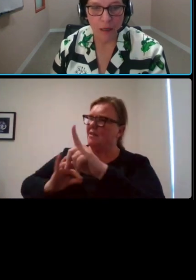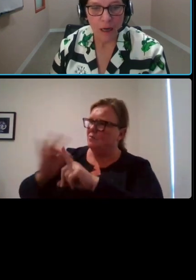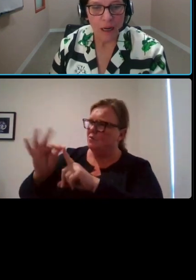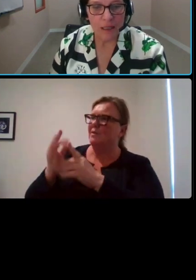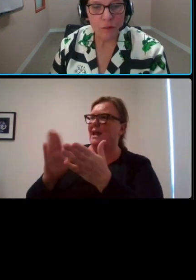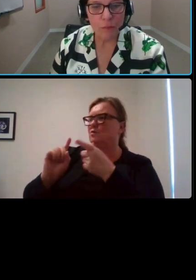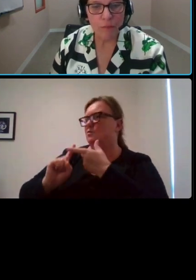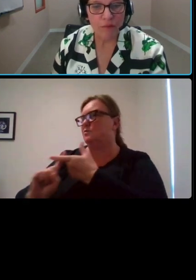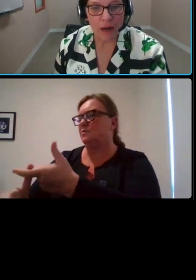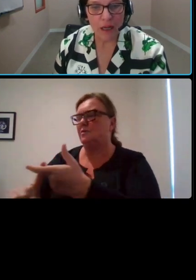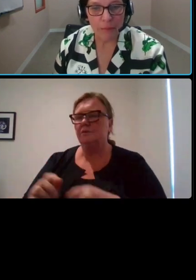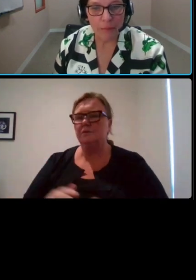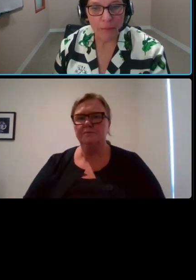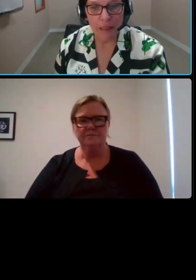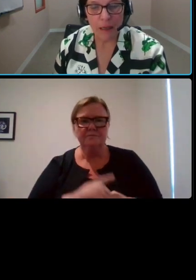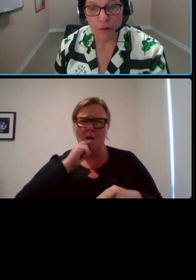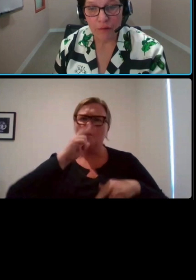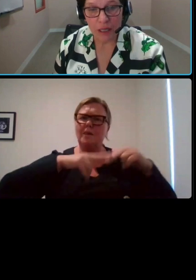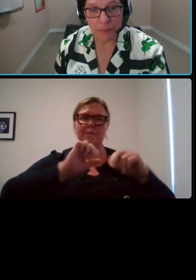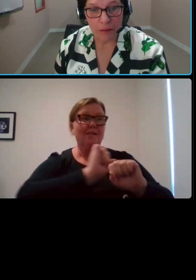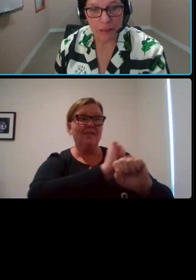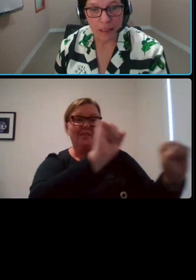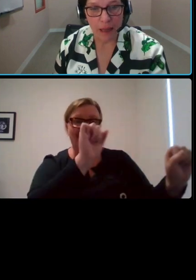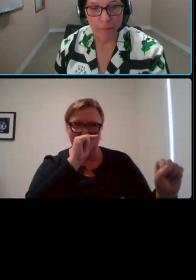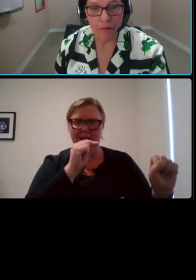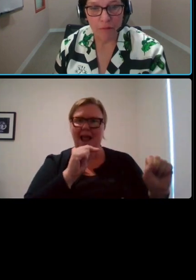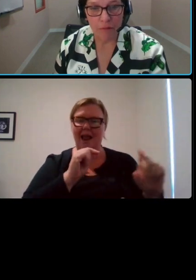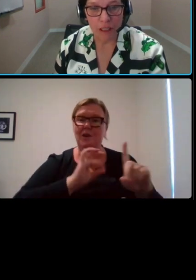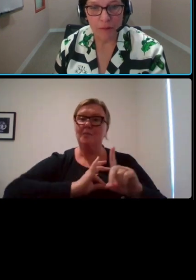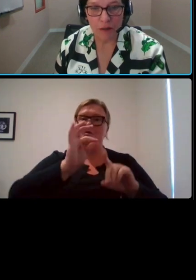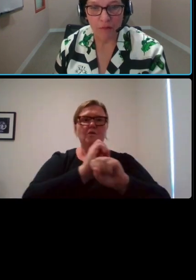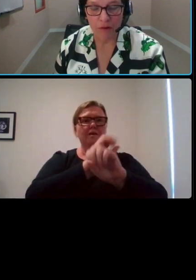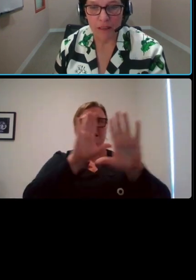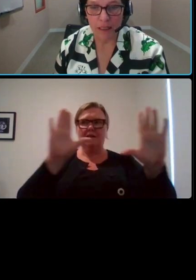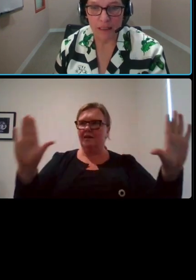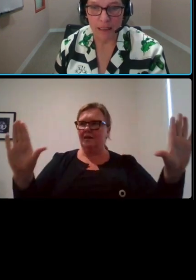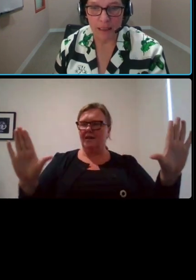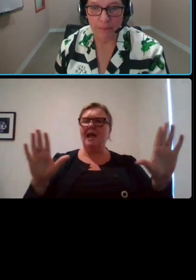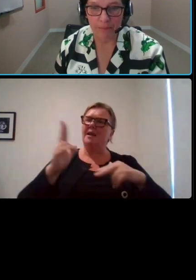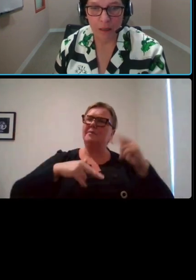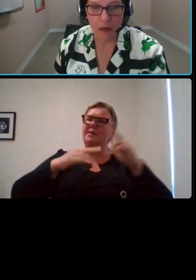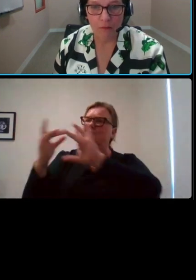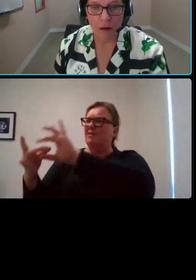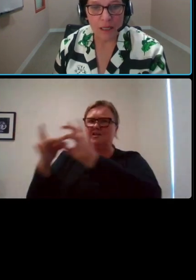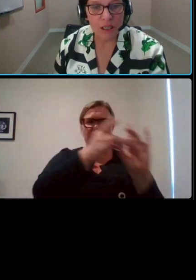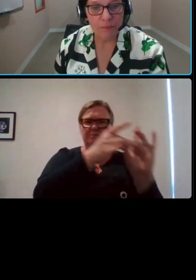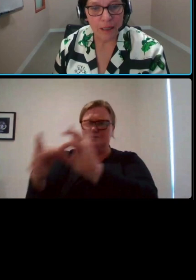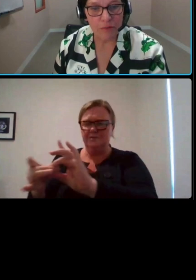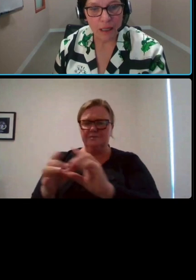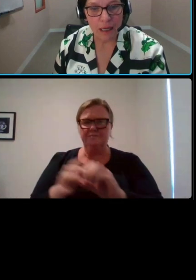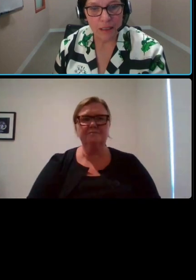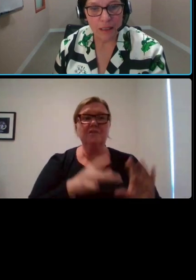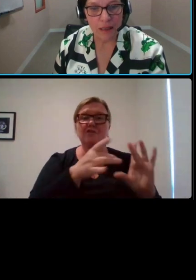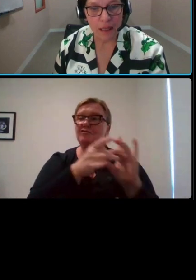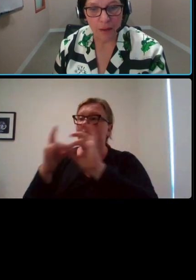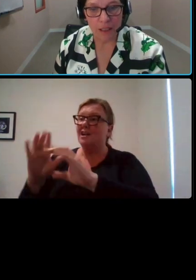time. This will build provider capability, improve transparency, and build relationships and confidence in the sector.